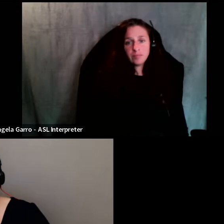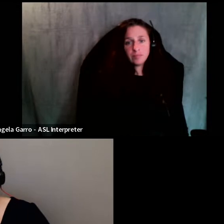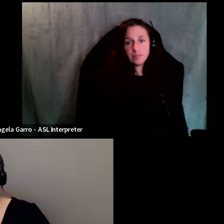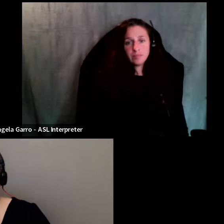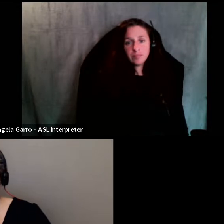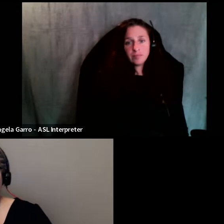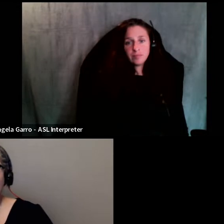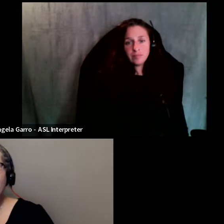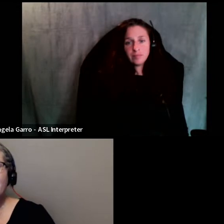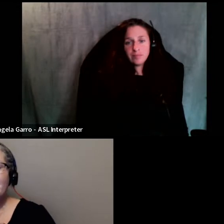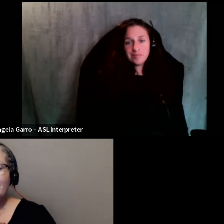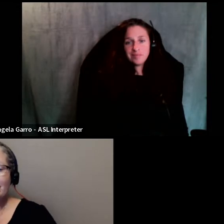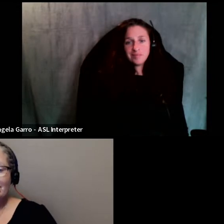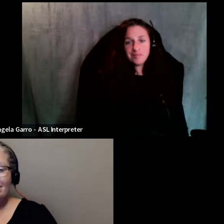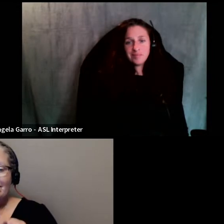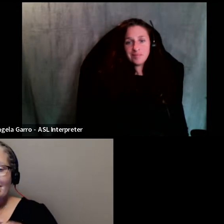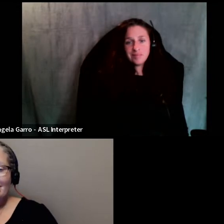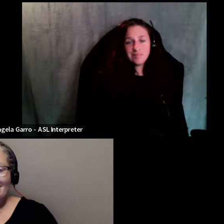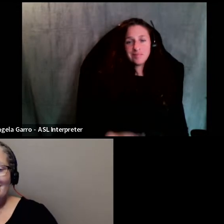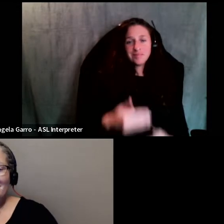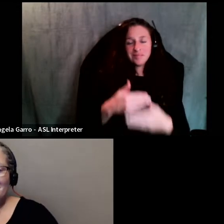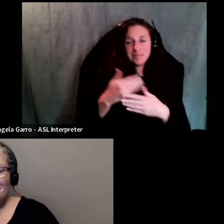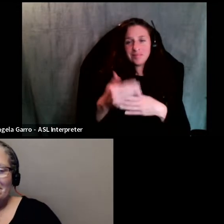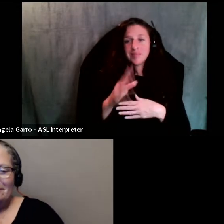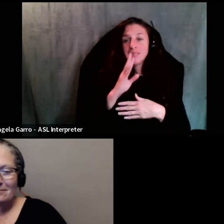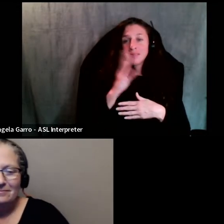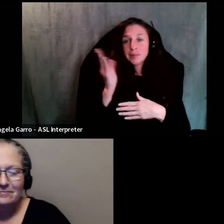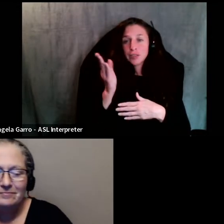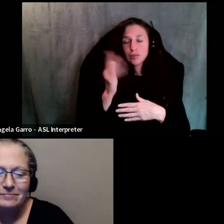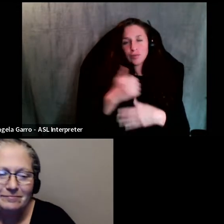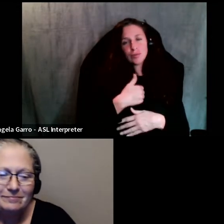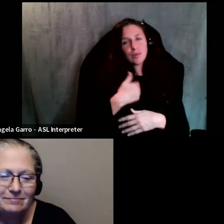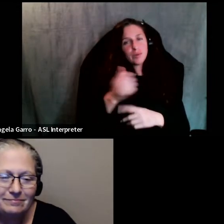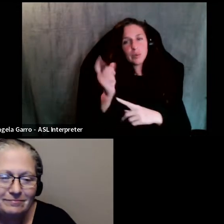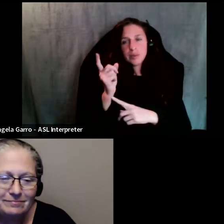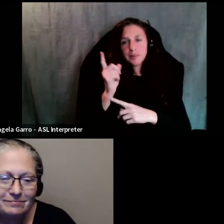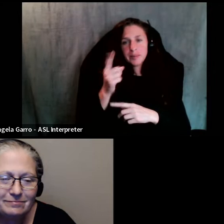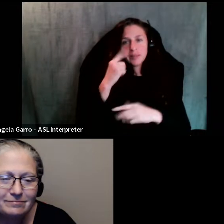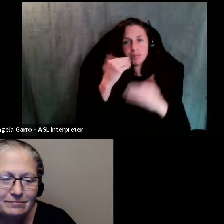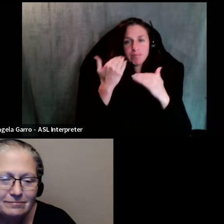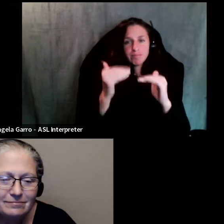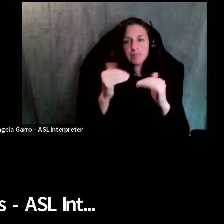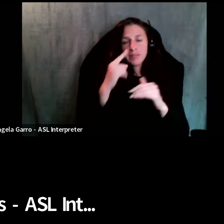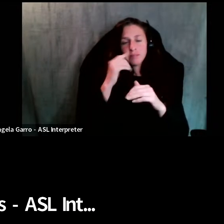Next speaker. I'm sorry, 1 minute for everyone. Katrina.